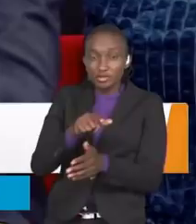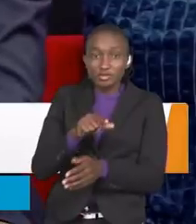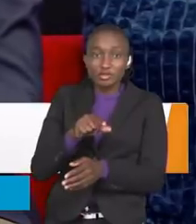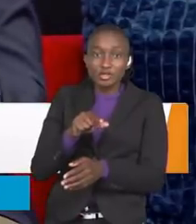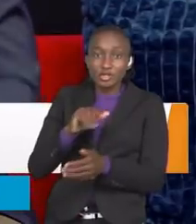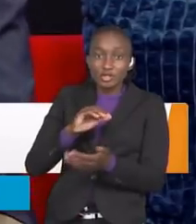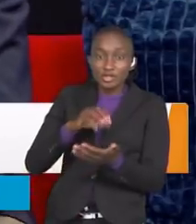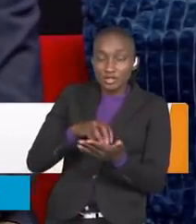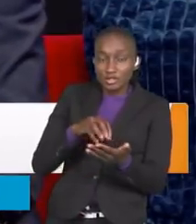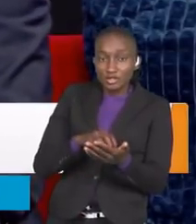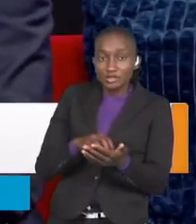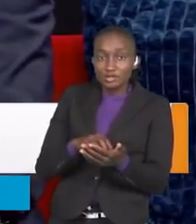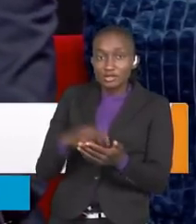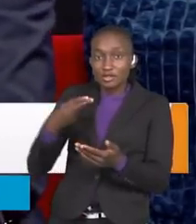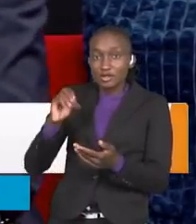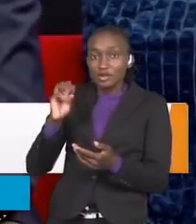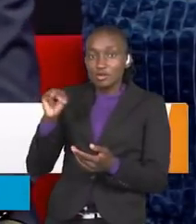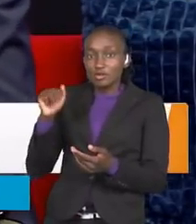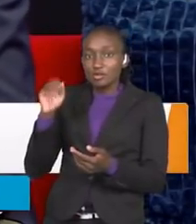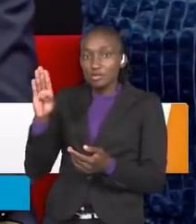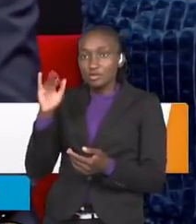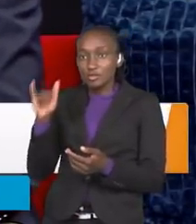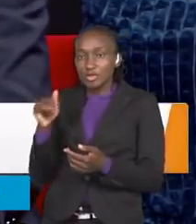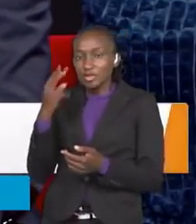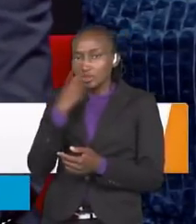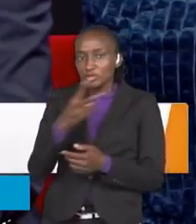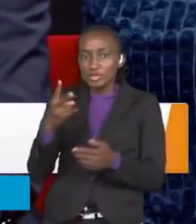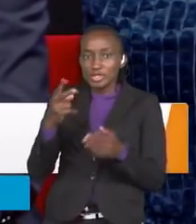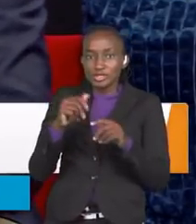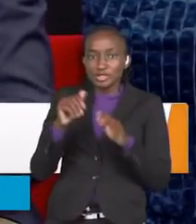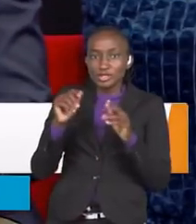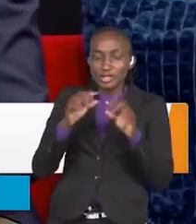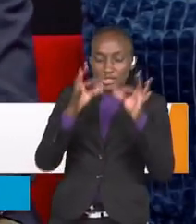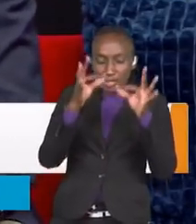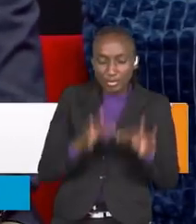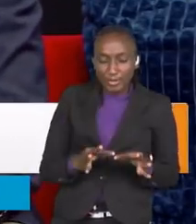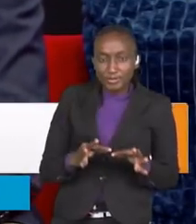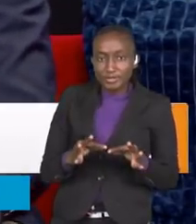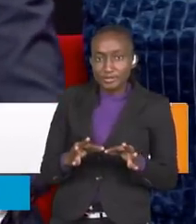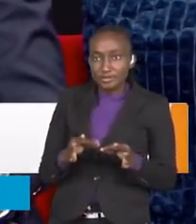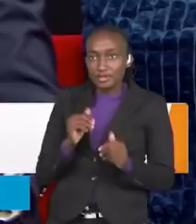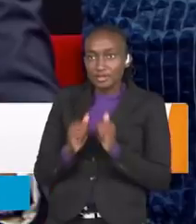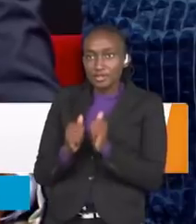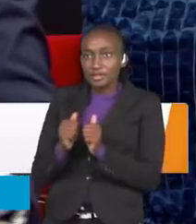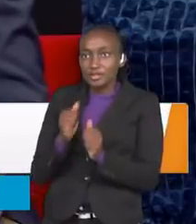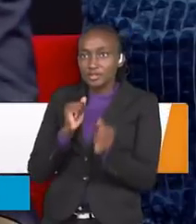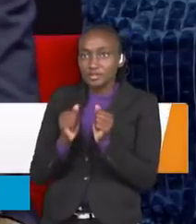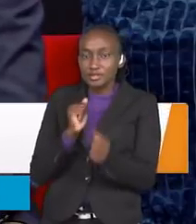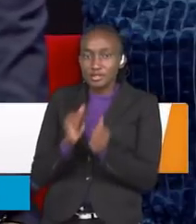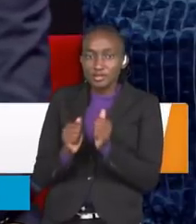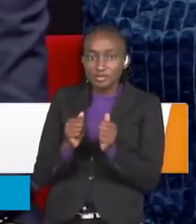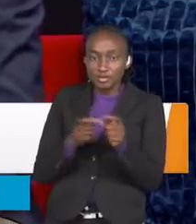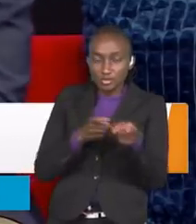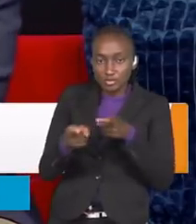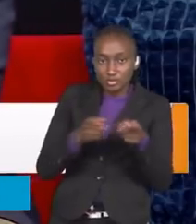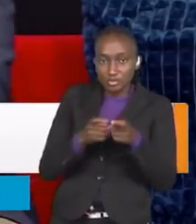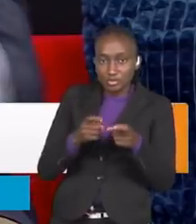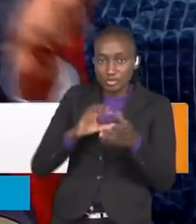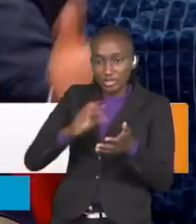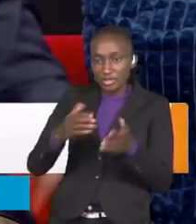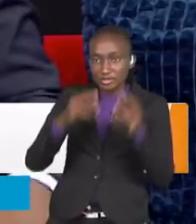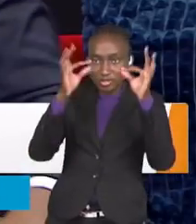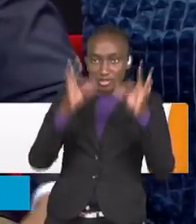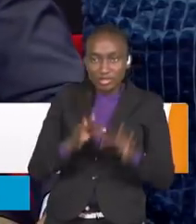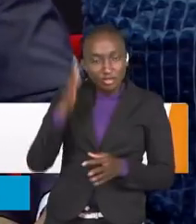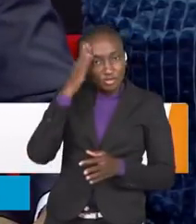County. Now, look at their budgets also. You know, county governments have this budget, county, they run the county, the budgets. You know all these